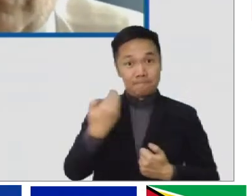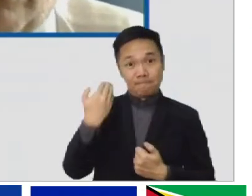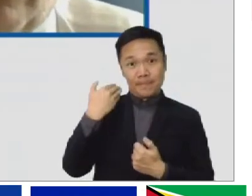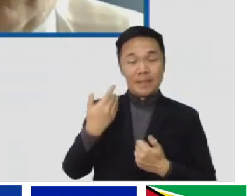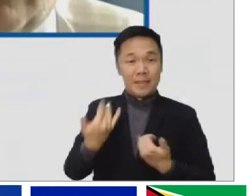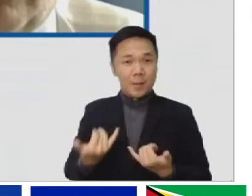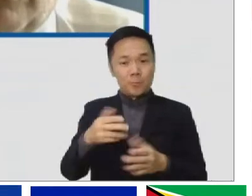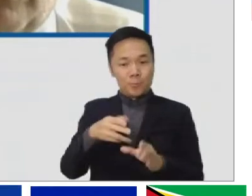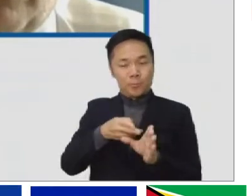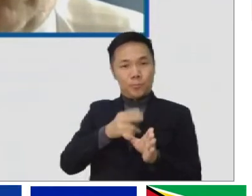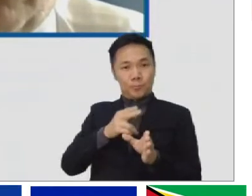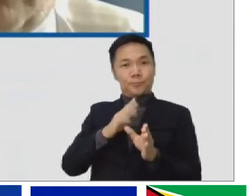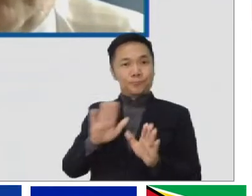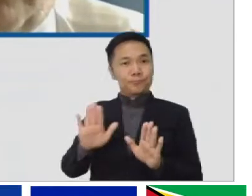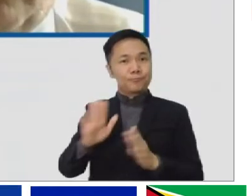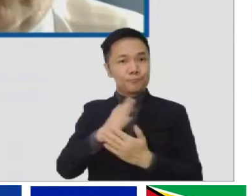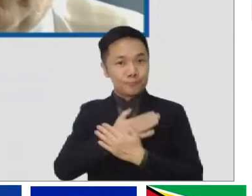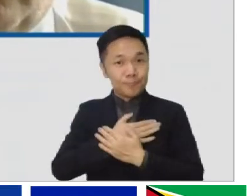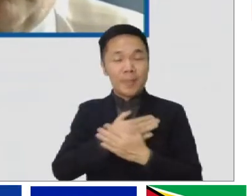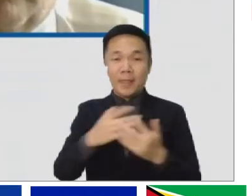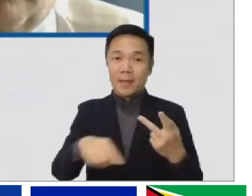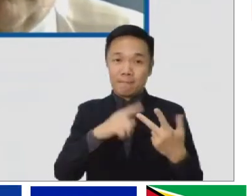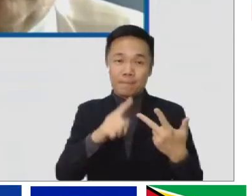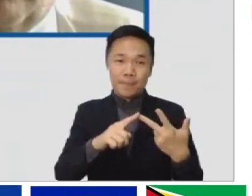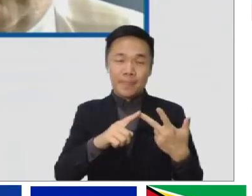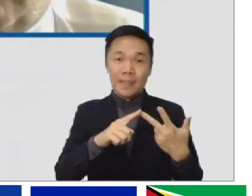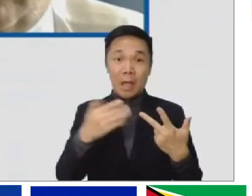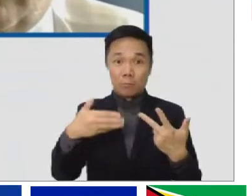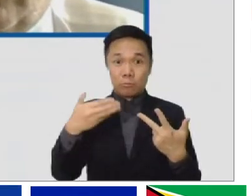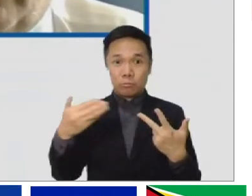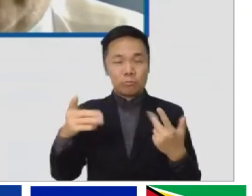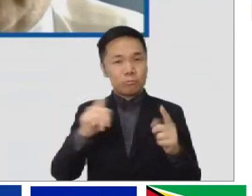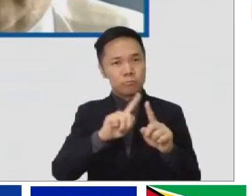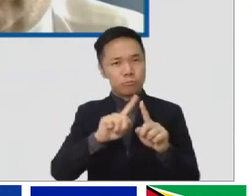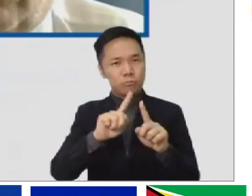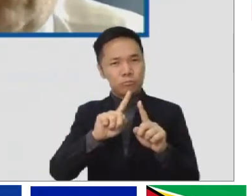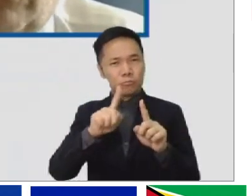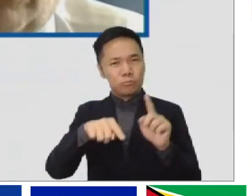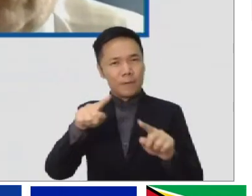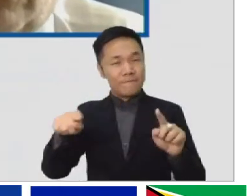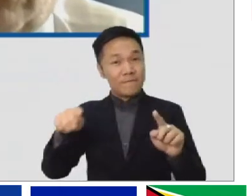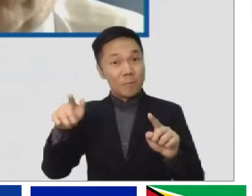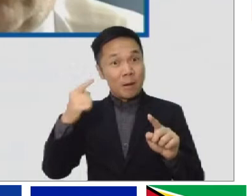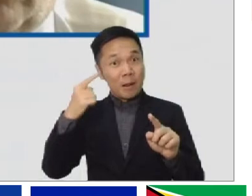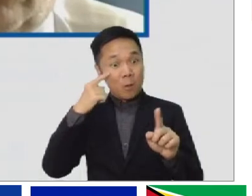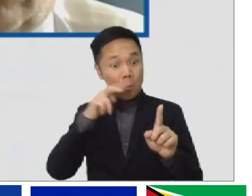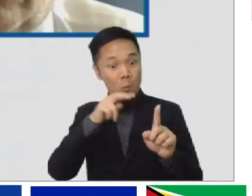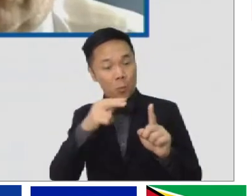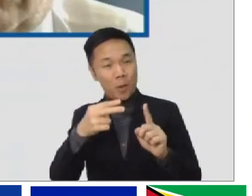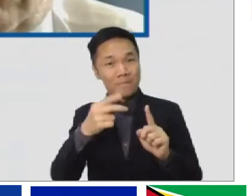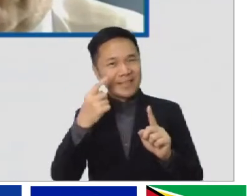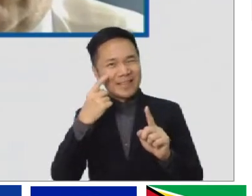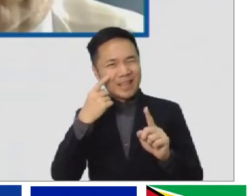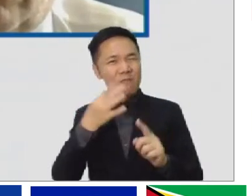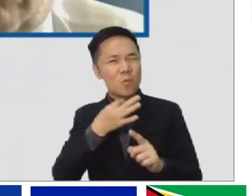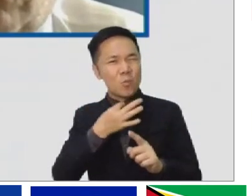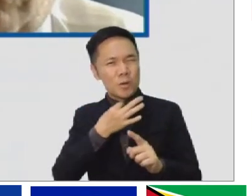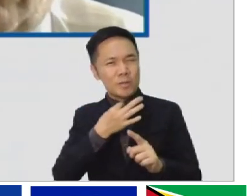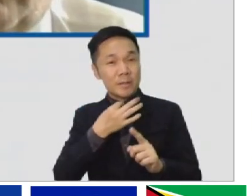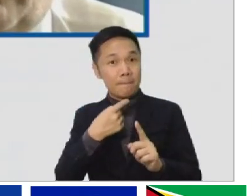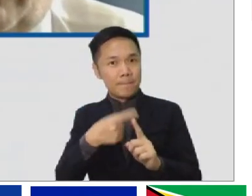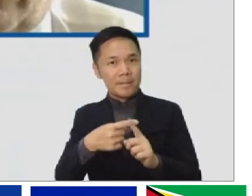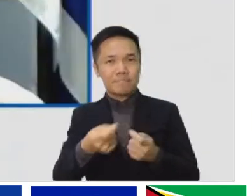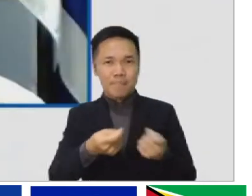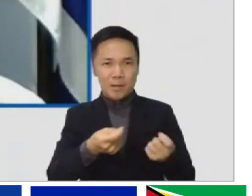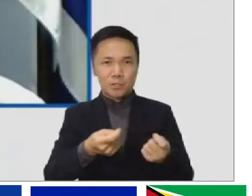interesting series of different approaches to thinking about risk and risk management. Sergio, the floor is